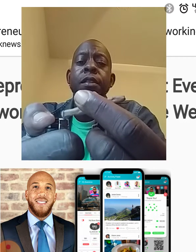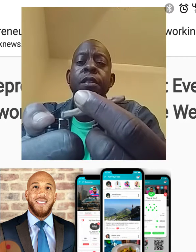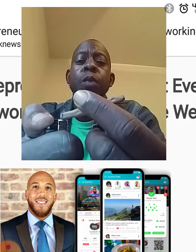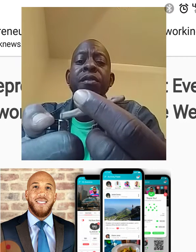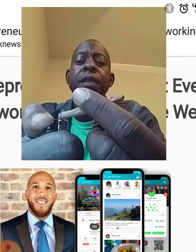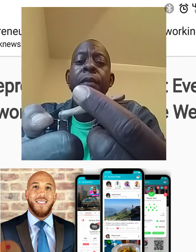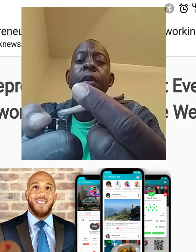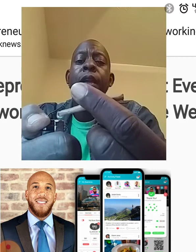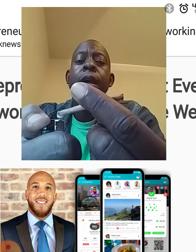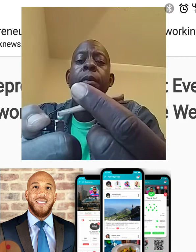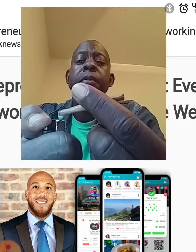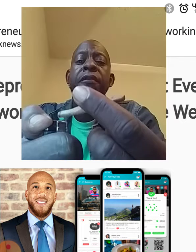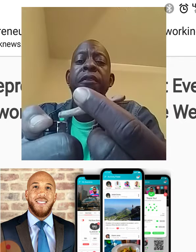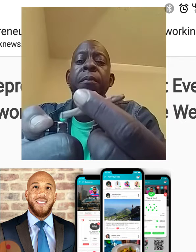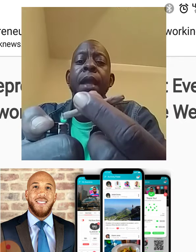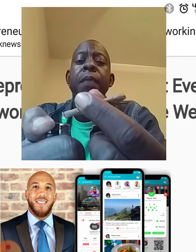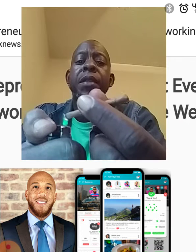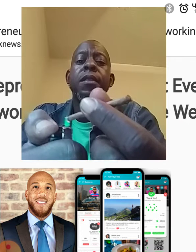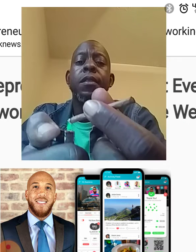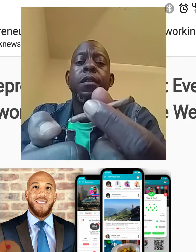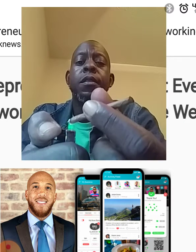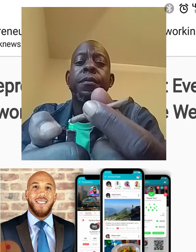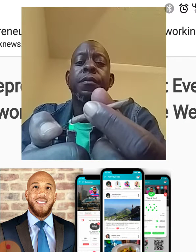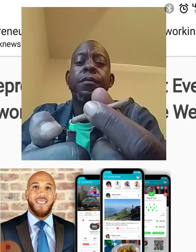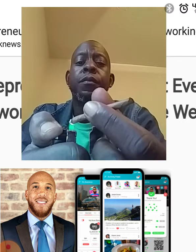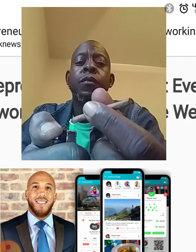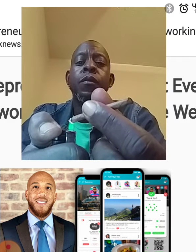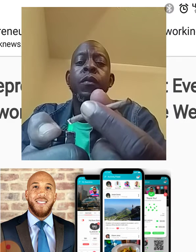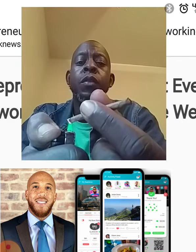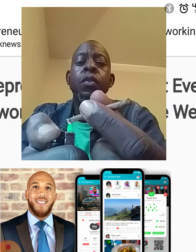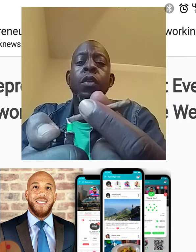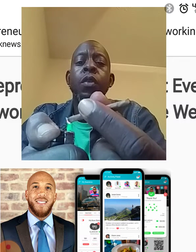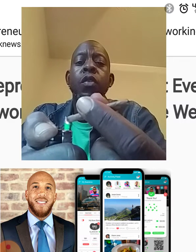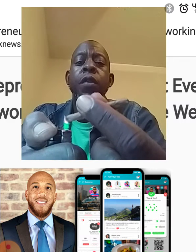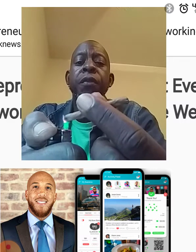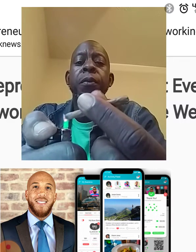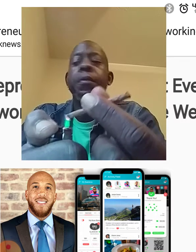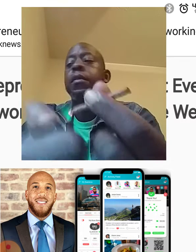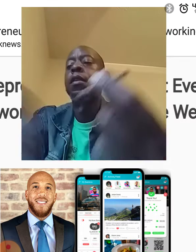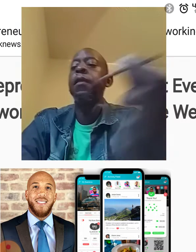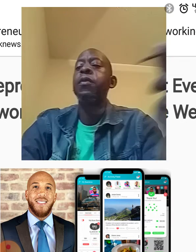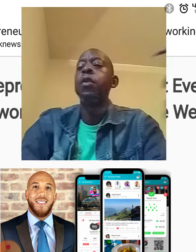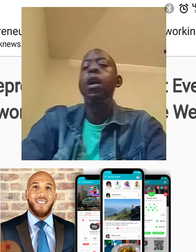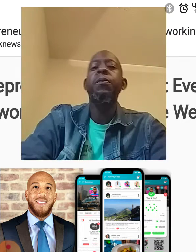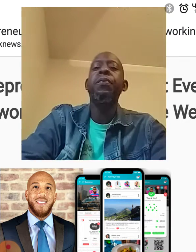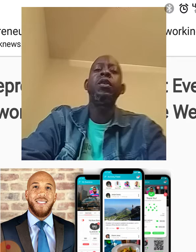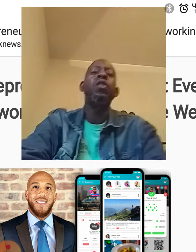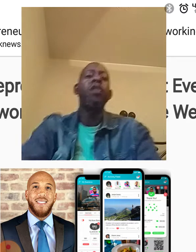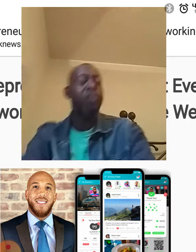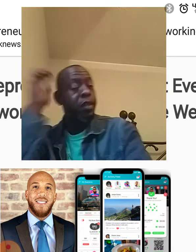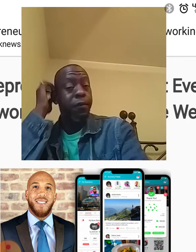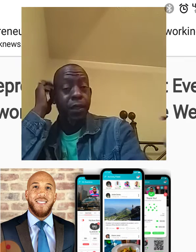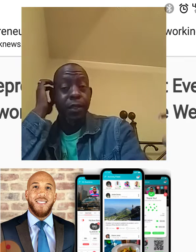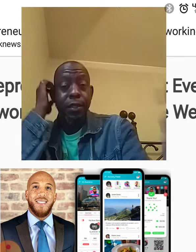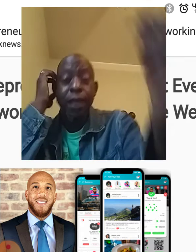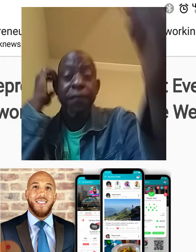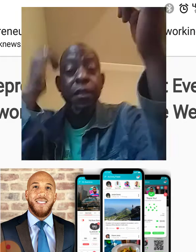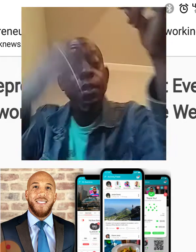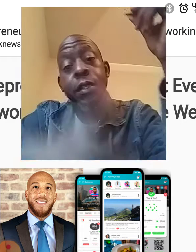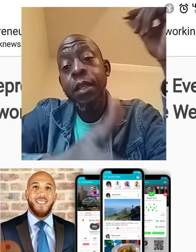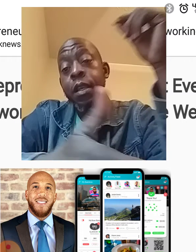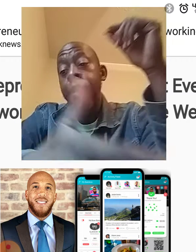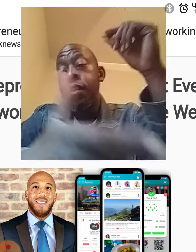it's a social networking app for black businesses. You know, so if you're an entrepreneur yourself,